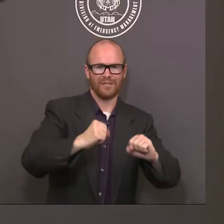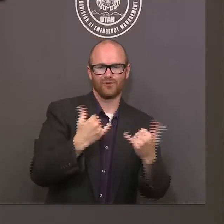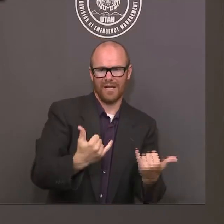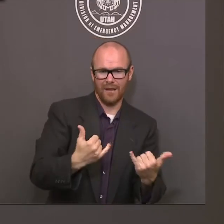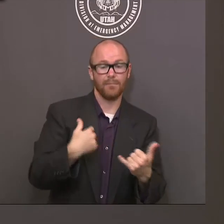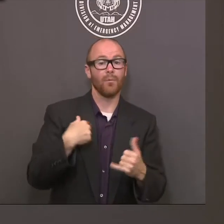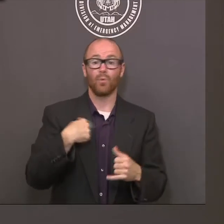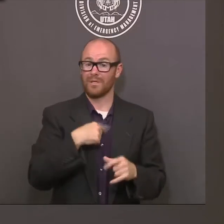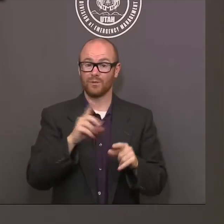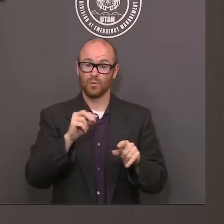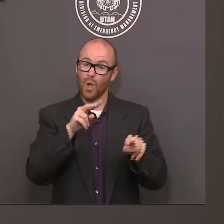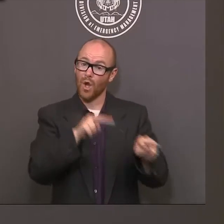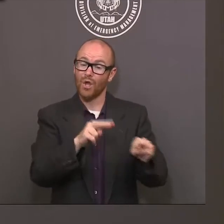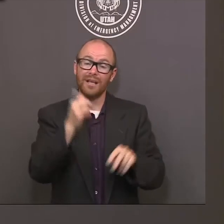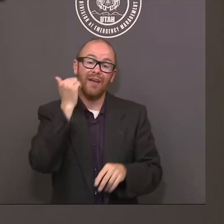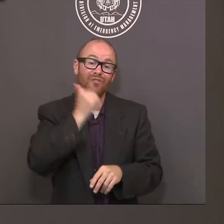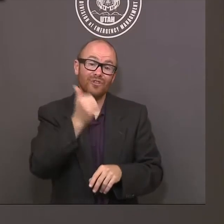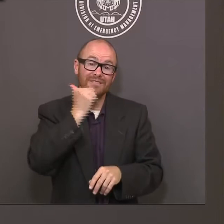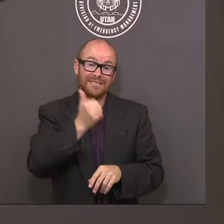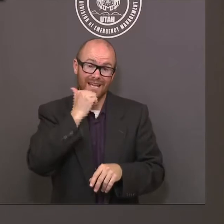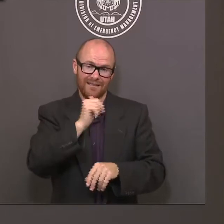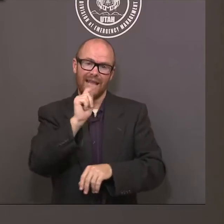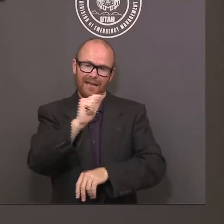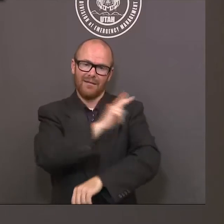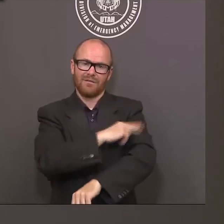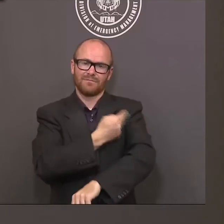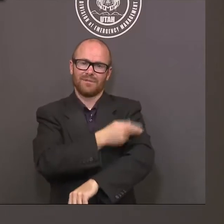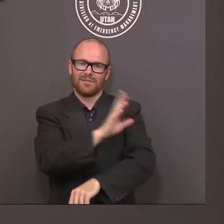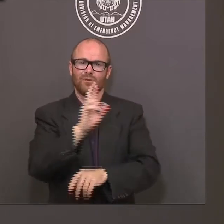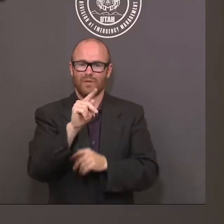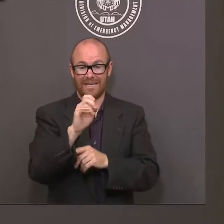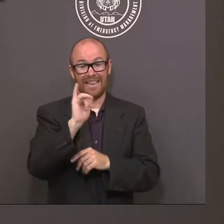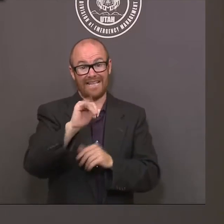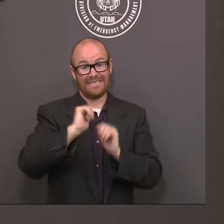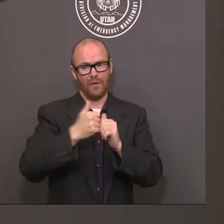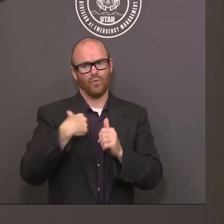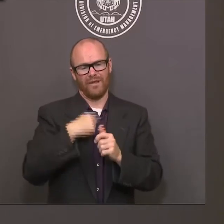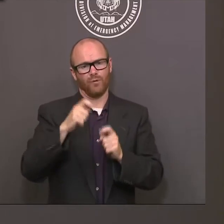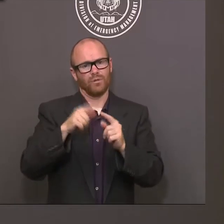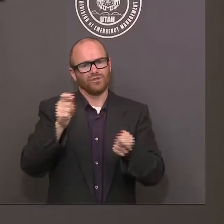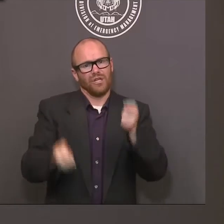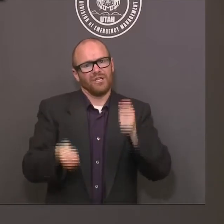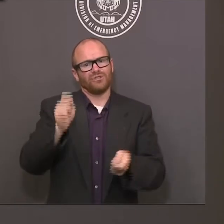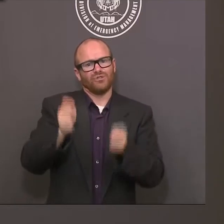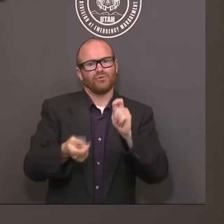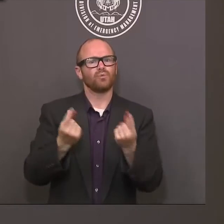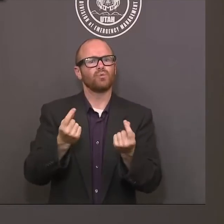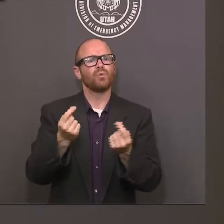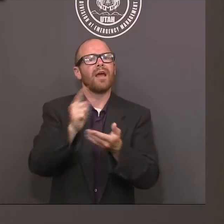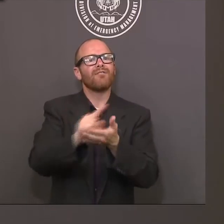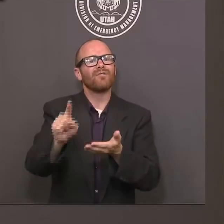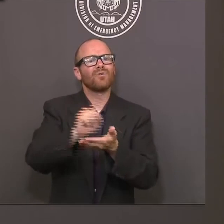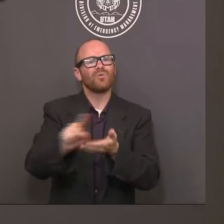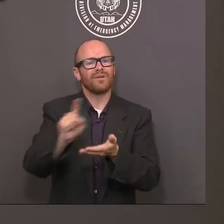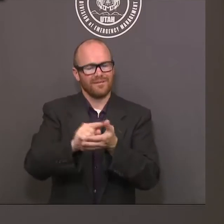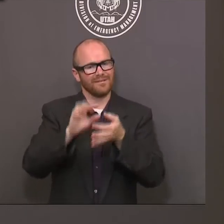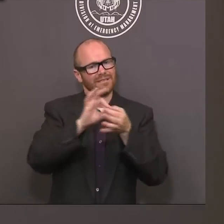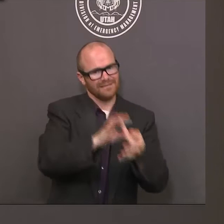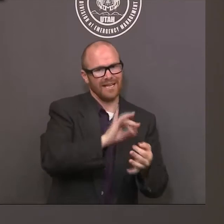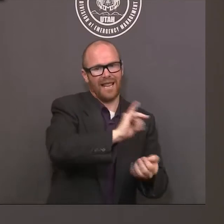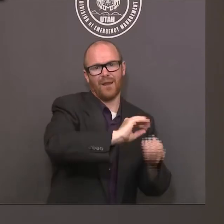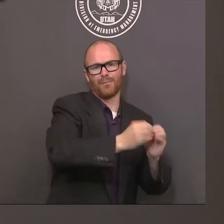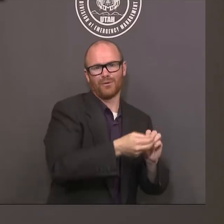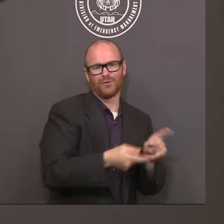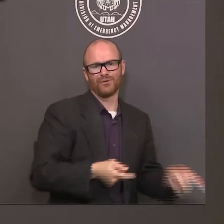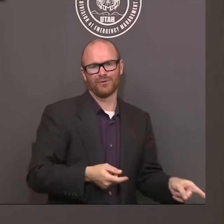look at every day as we look at the numbers coming in and make evaluations on a weekly basis as far as what we should be doing in reaction to the